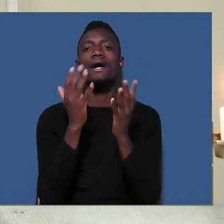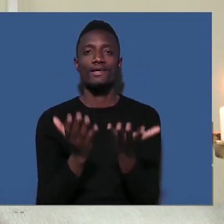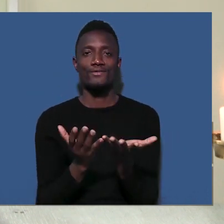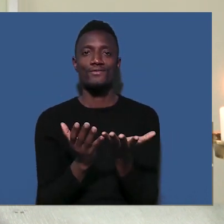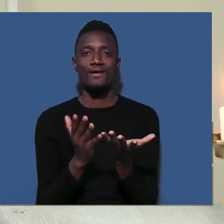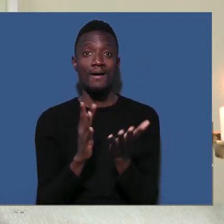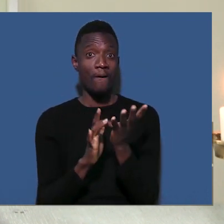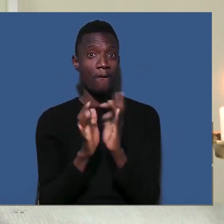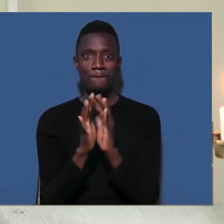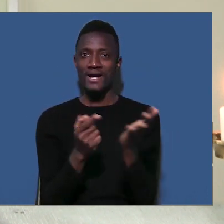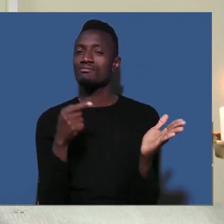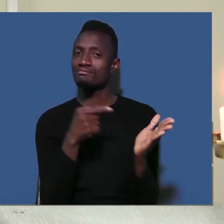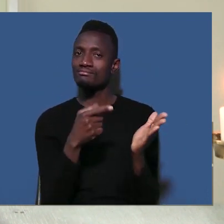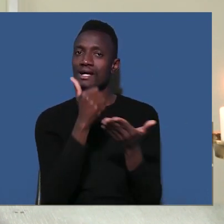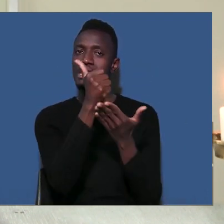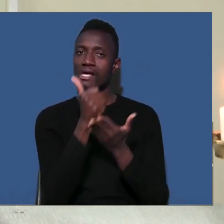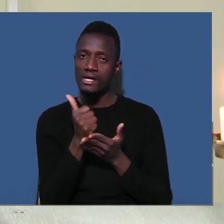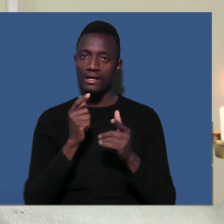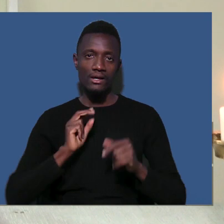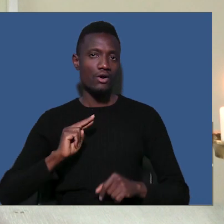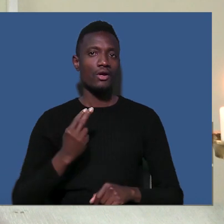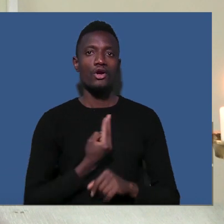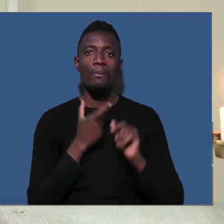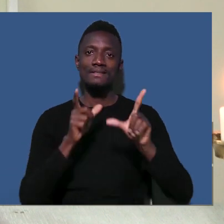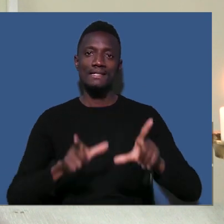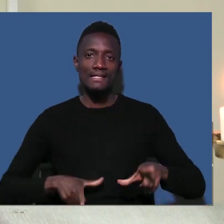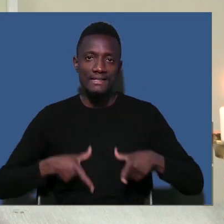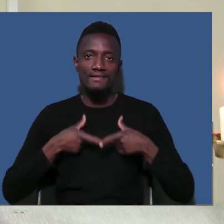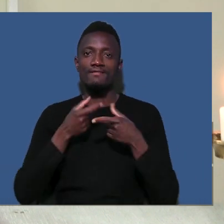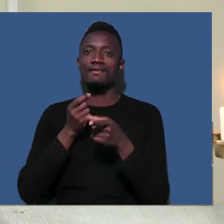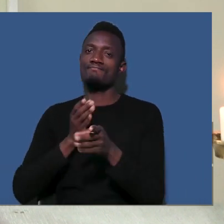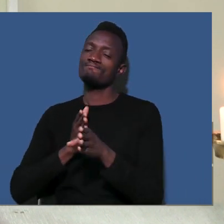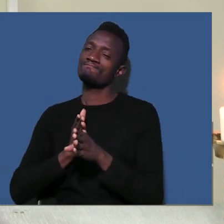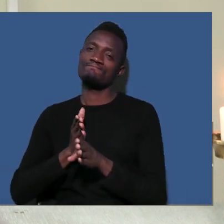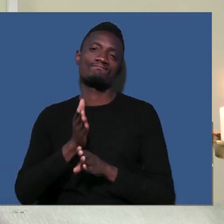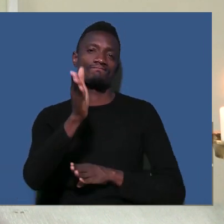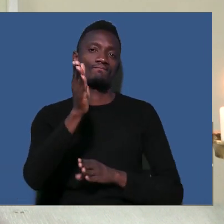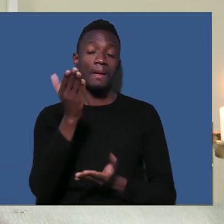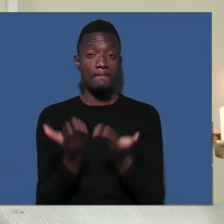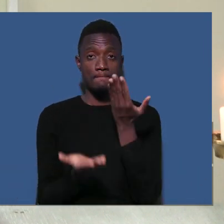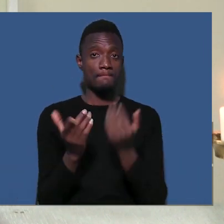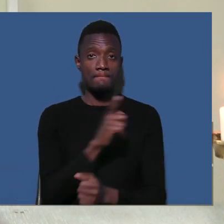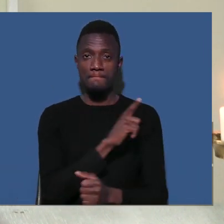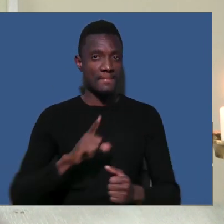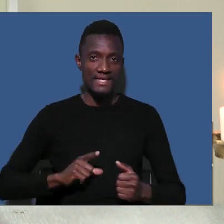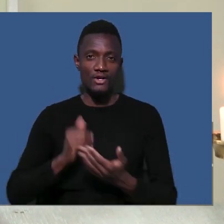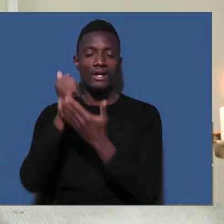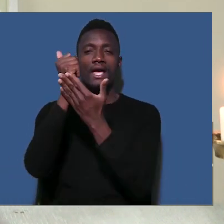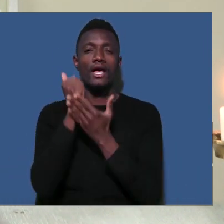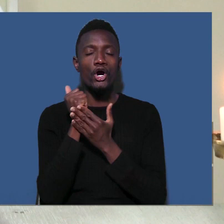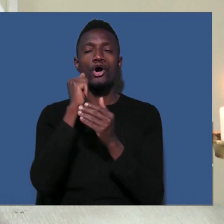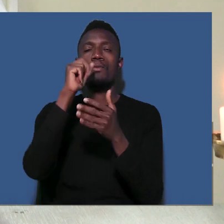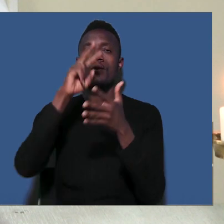help us to live a life of integrity. And so may the Lord give us the desire to read his word. Dear